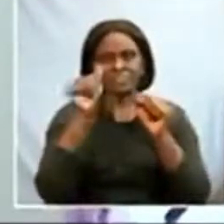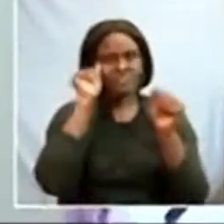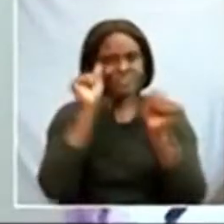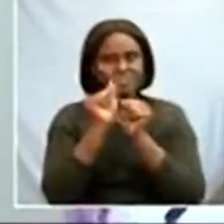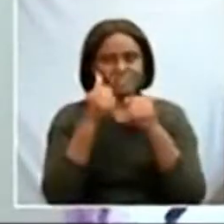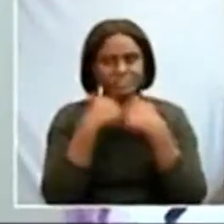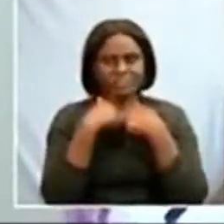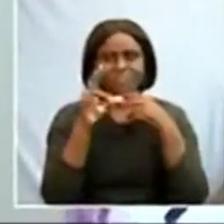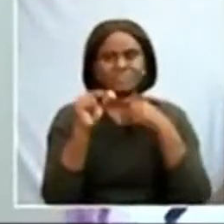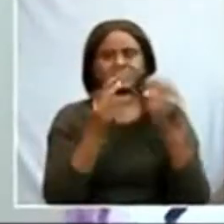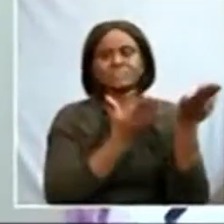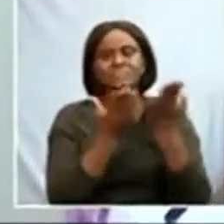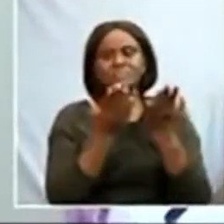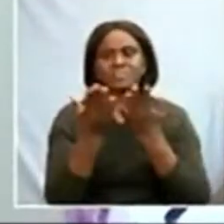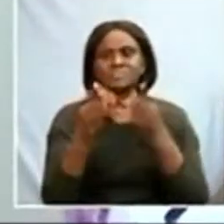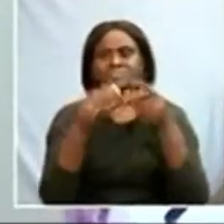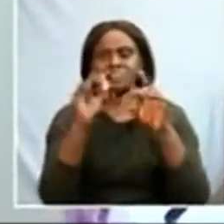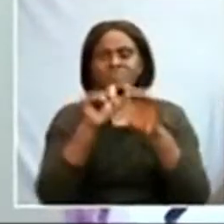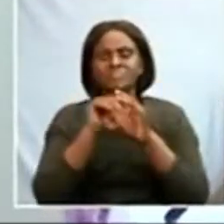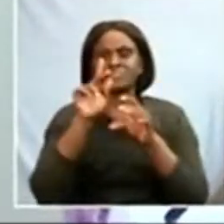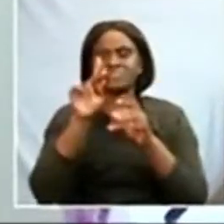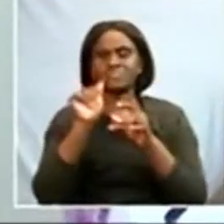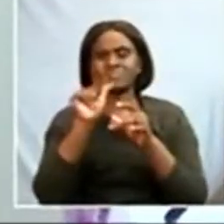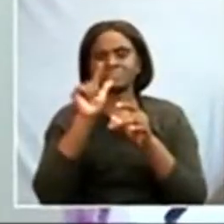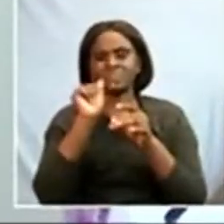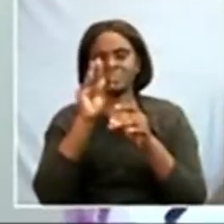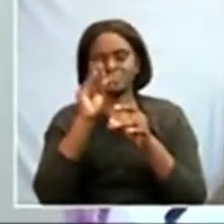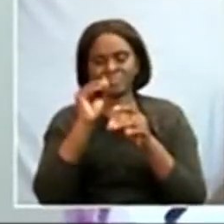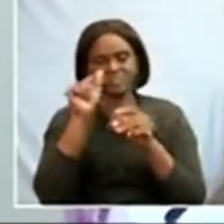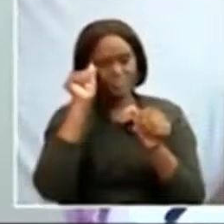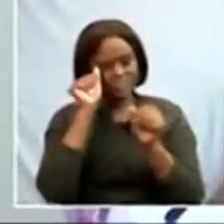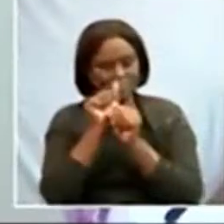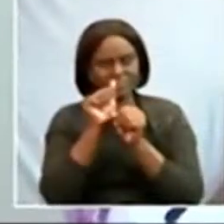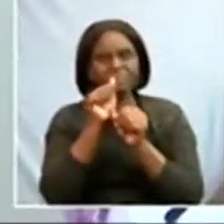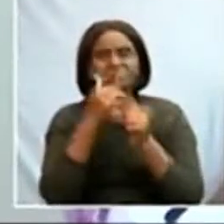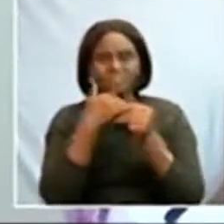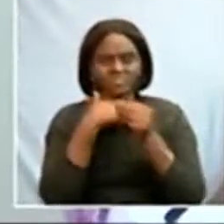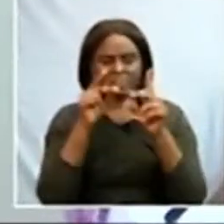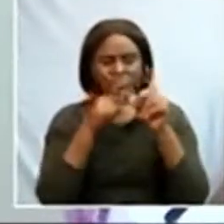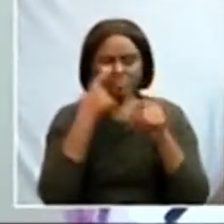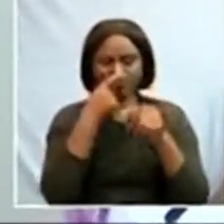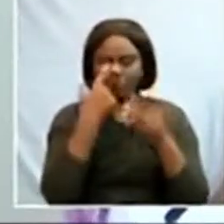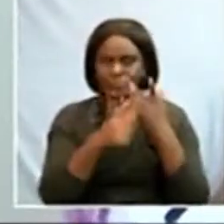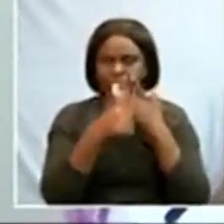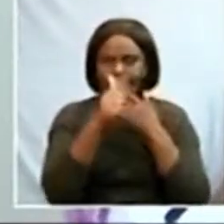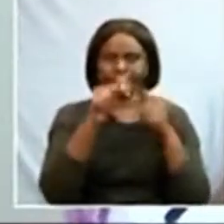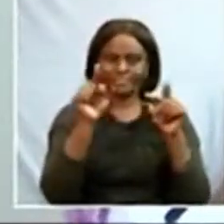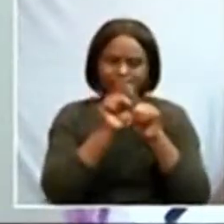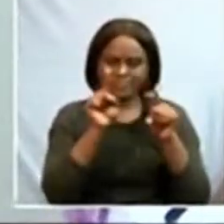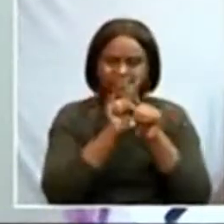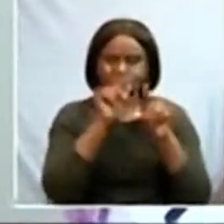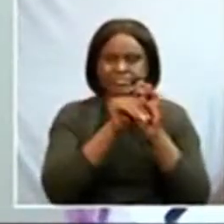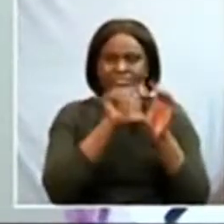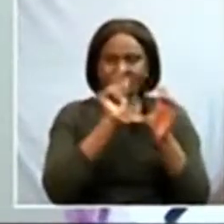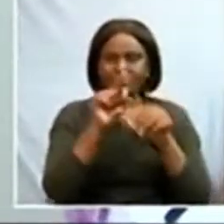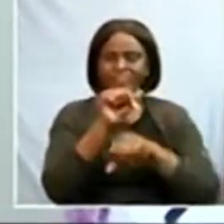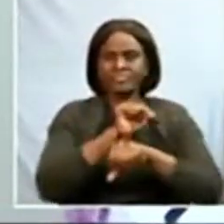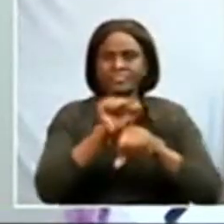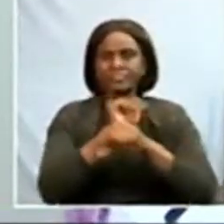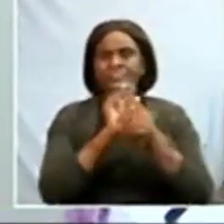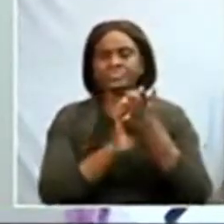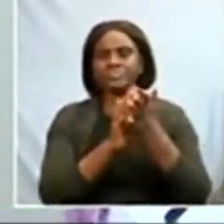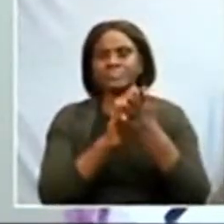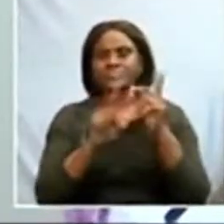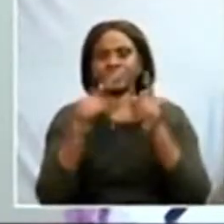service delivery in Kalabo. You and me should be able to agree that there are people that are supposed to go into the secondary school, people